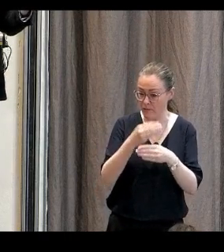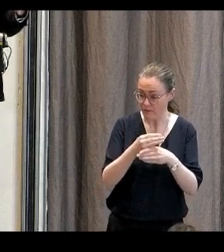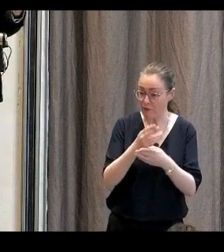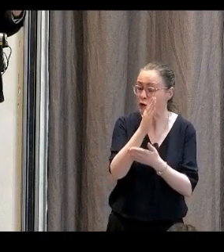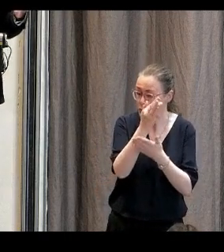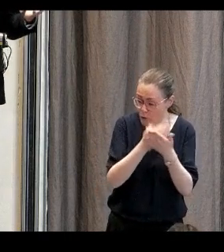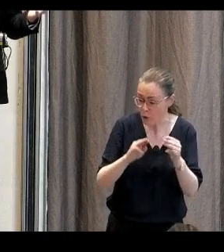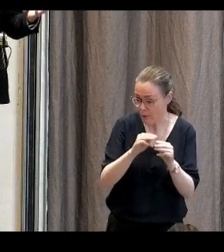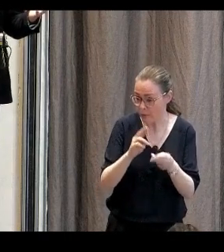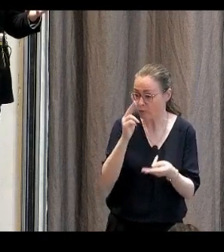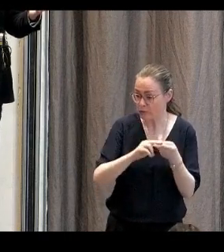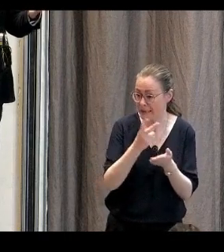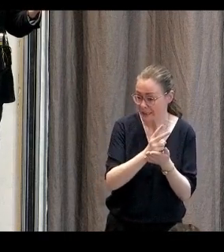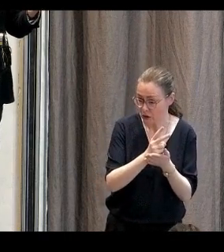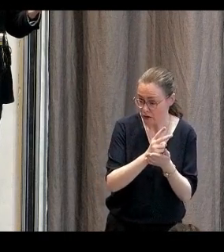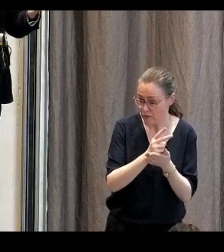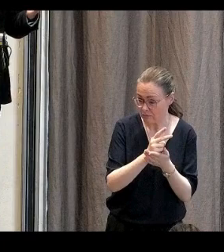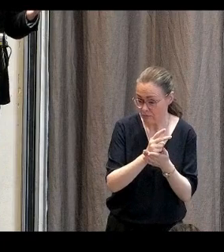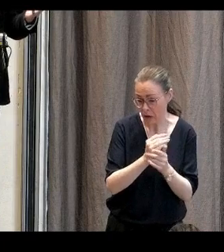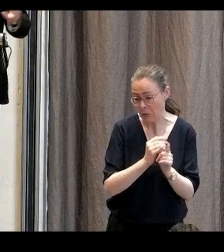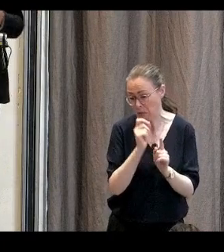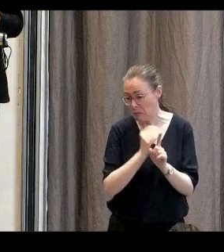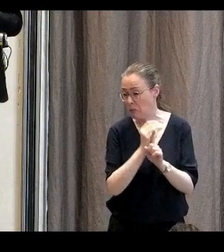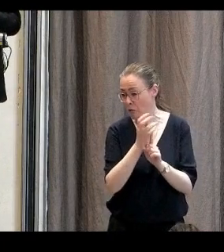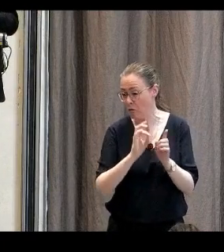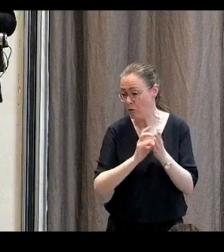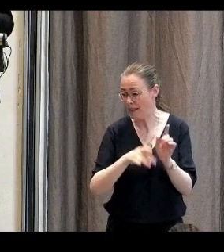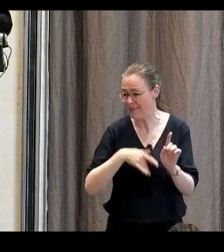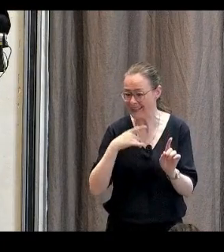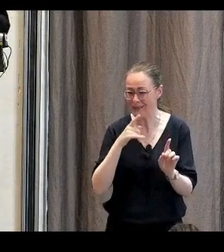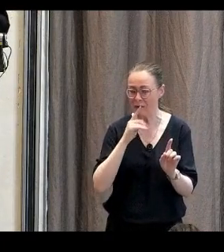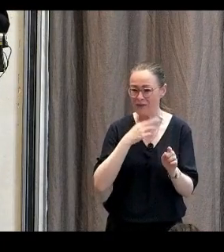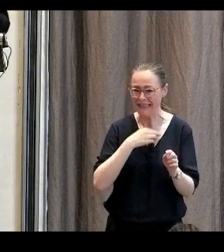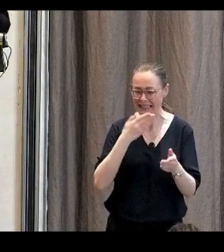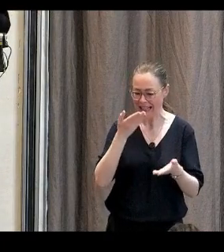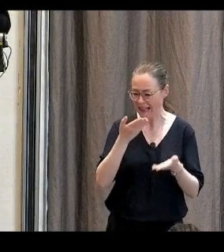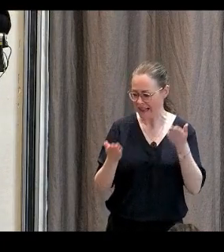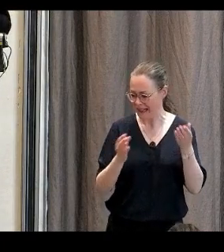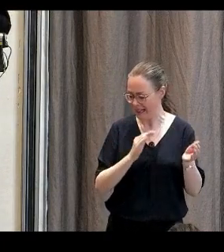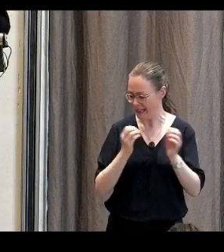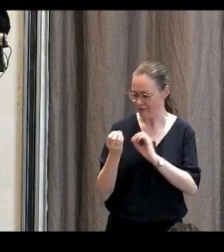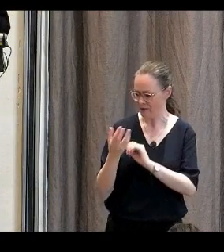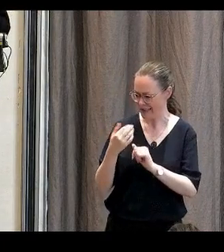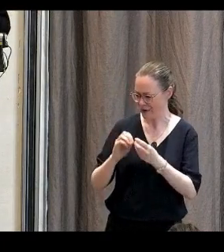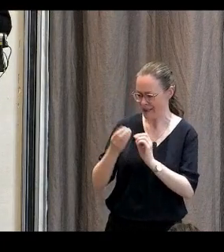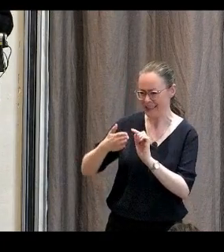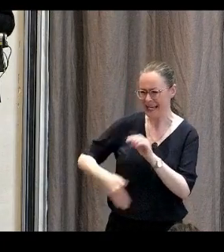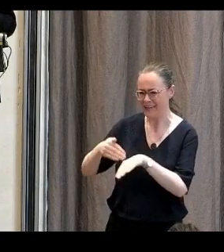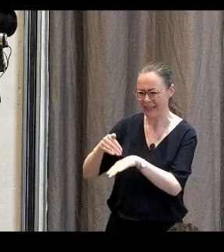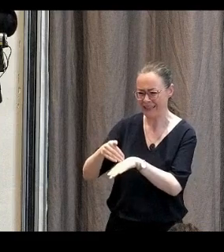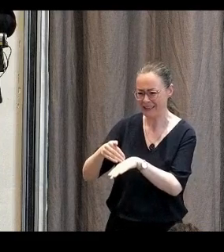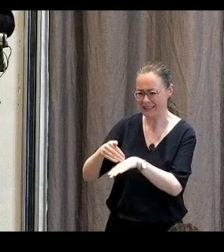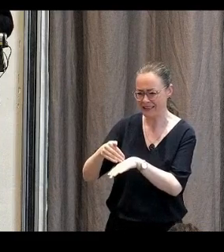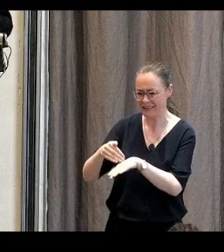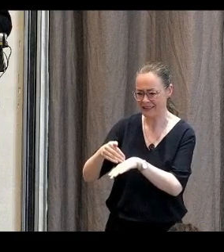of people did improve quality of life from that perspective, that was completely balanced by the fact that we were causing side effects and